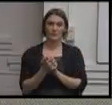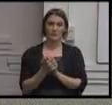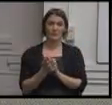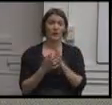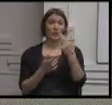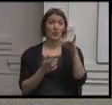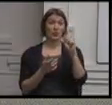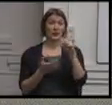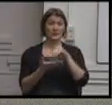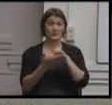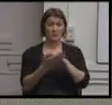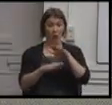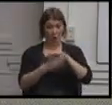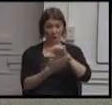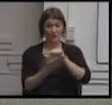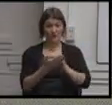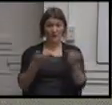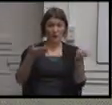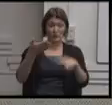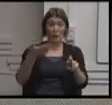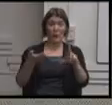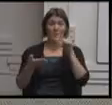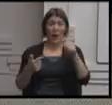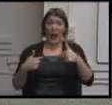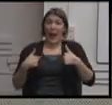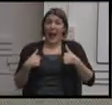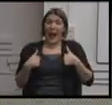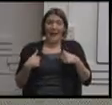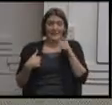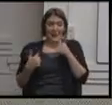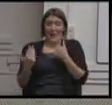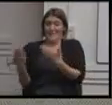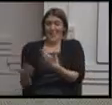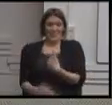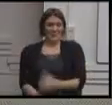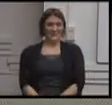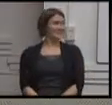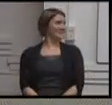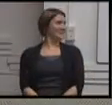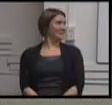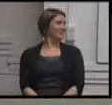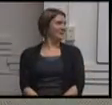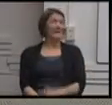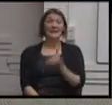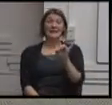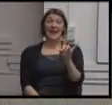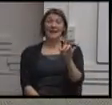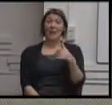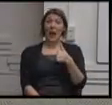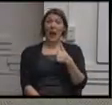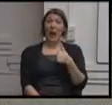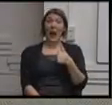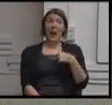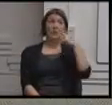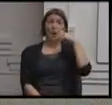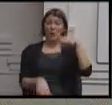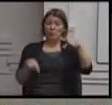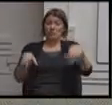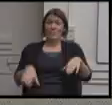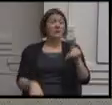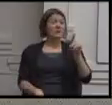Chris on the agenda or not. I'm not making the motion. No, I'll let it go, because I think